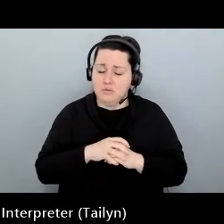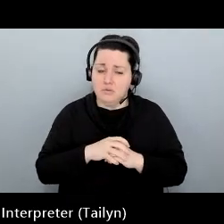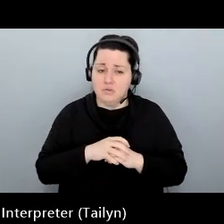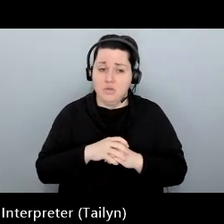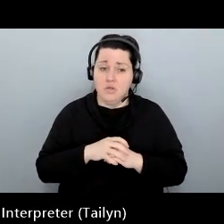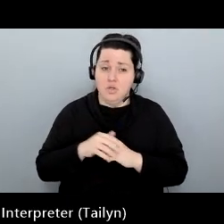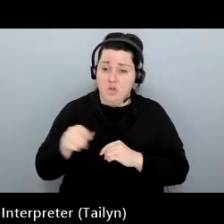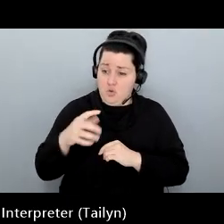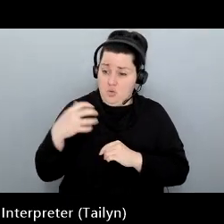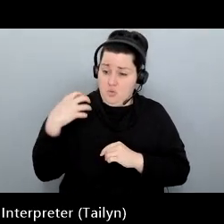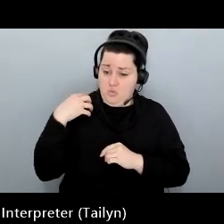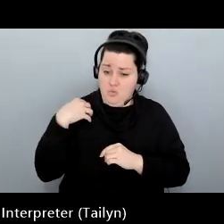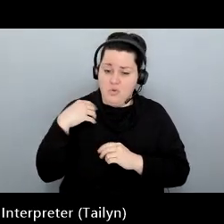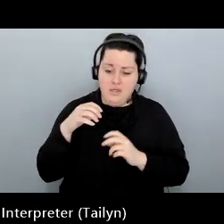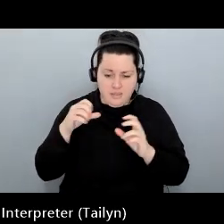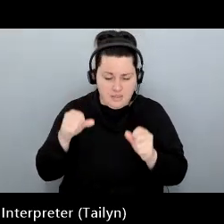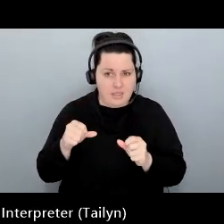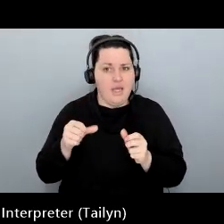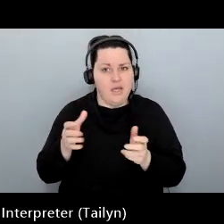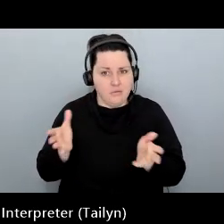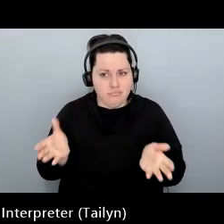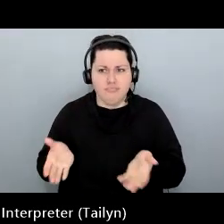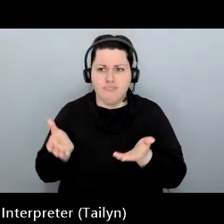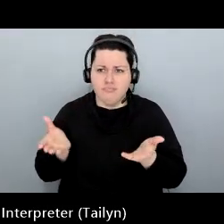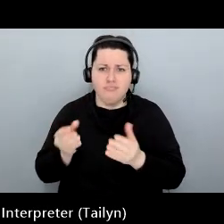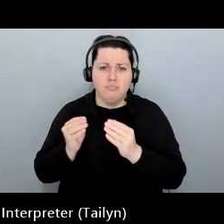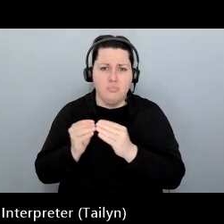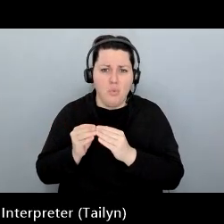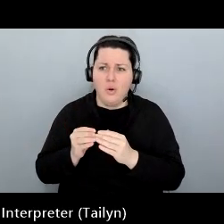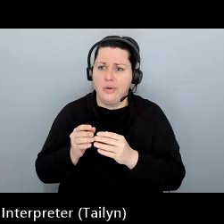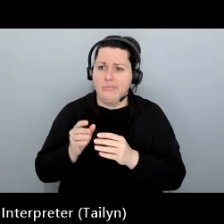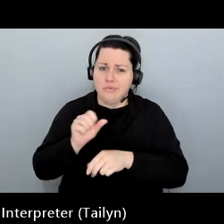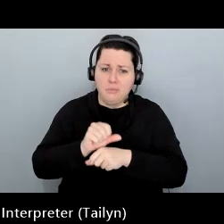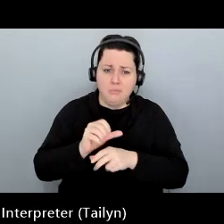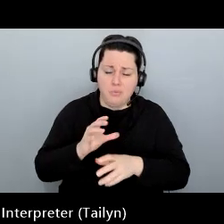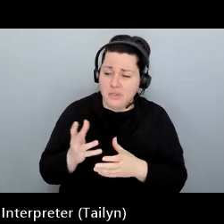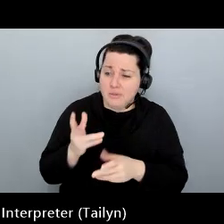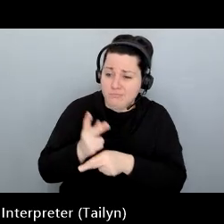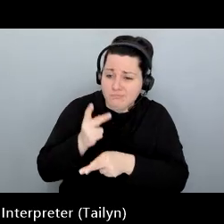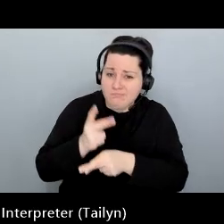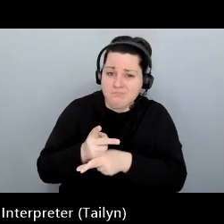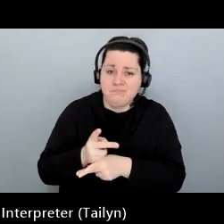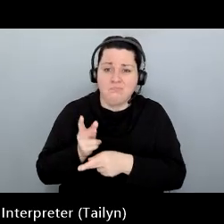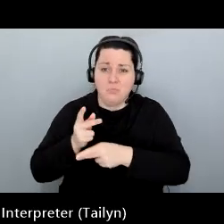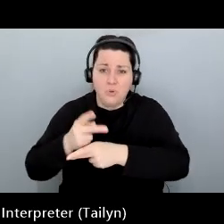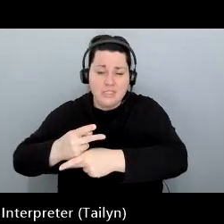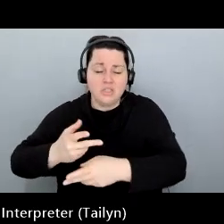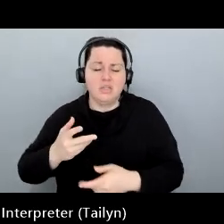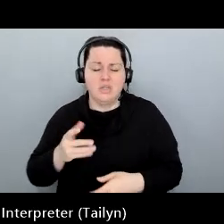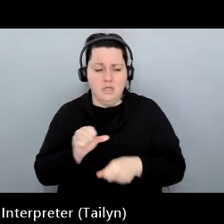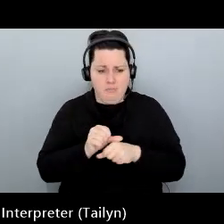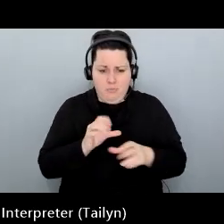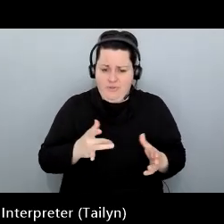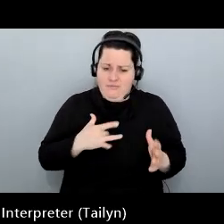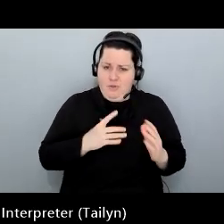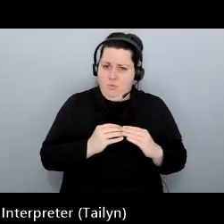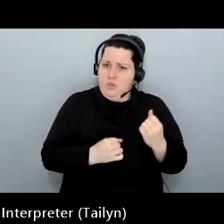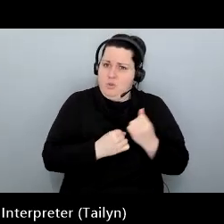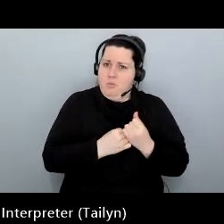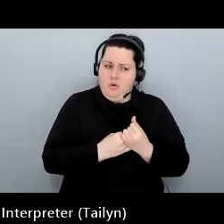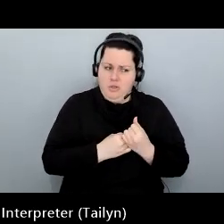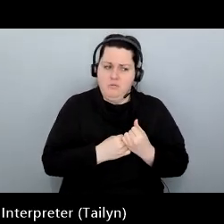employer can boost employer retention, morale, and productivity. Because as you're probably aware, employees feel more supported and more likely to